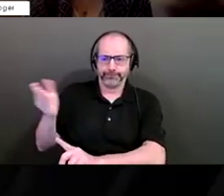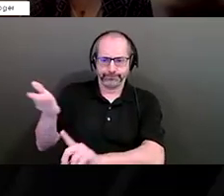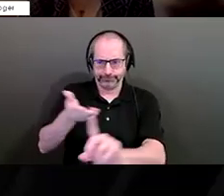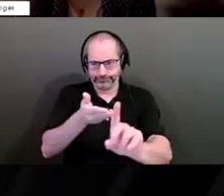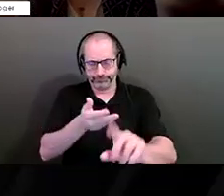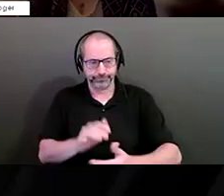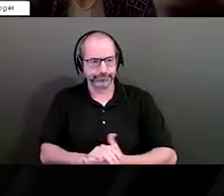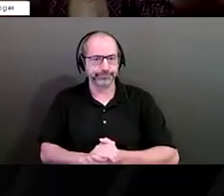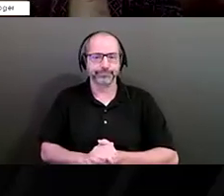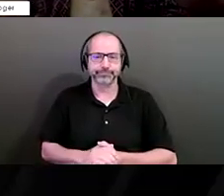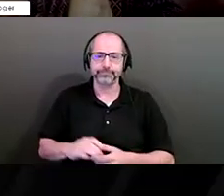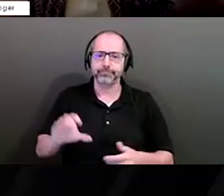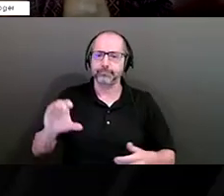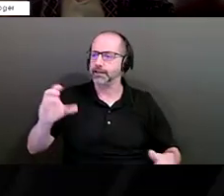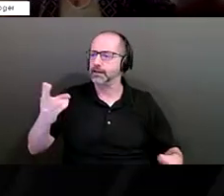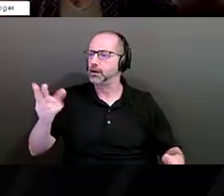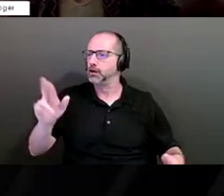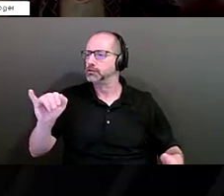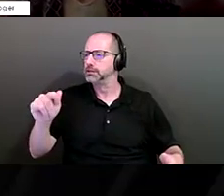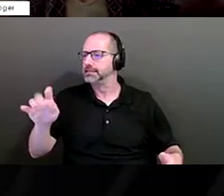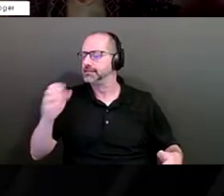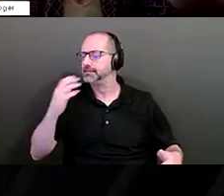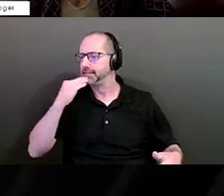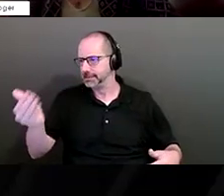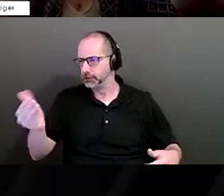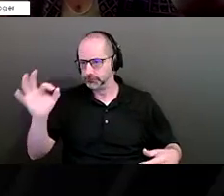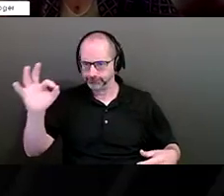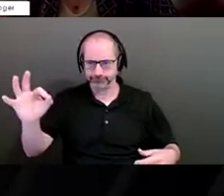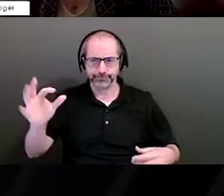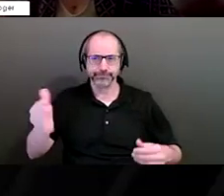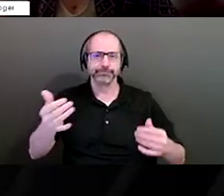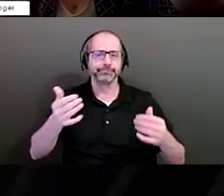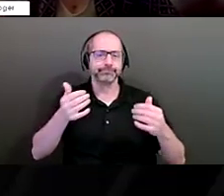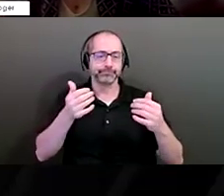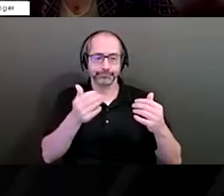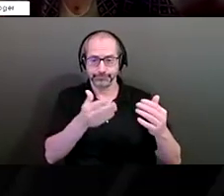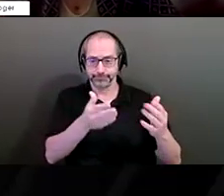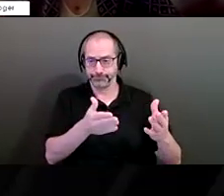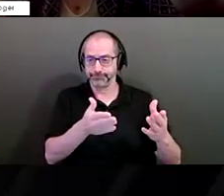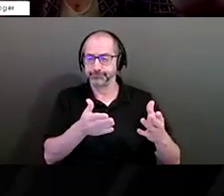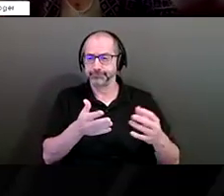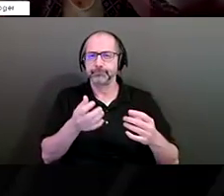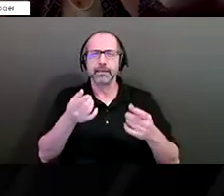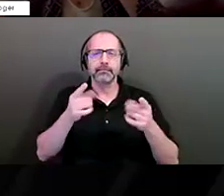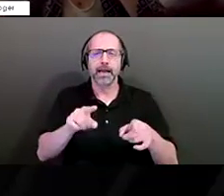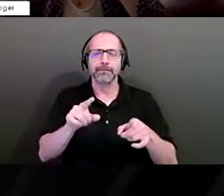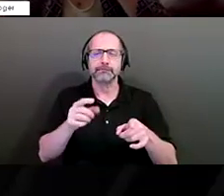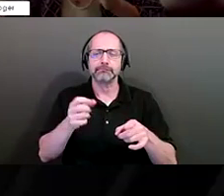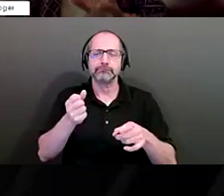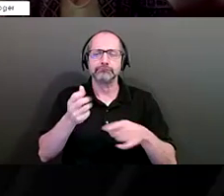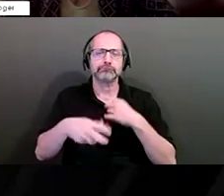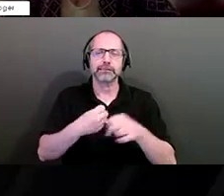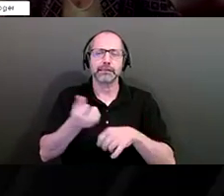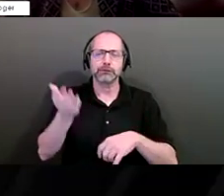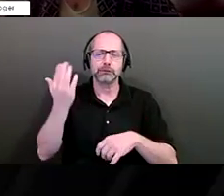Hi, thanks, Christine. So a number of years ago, I think it was